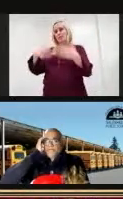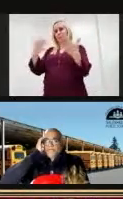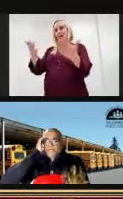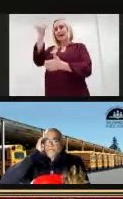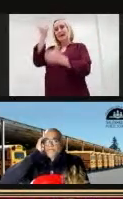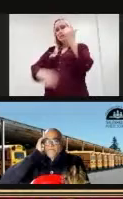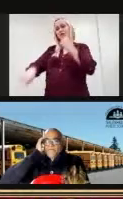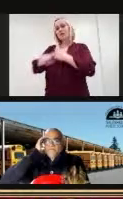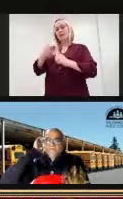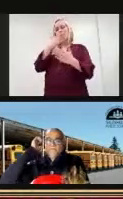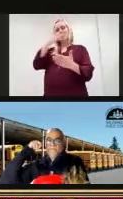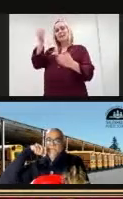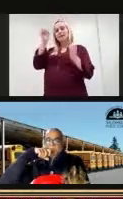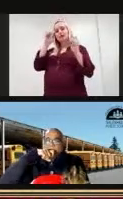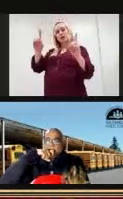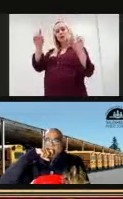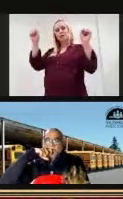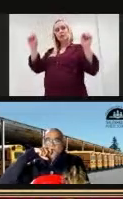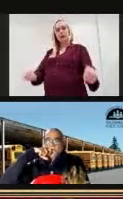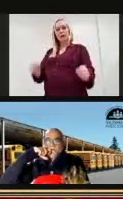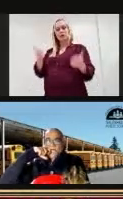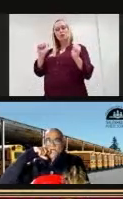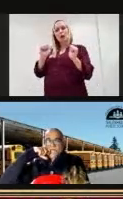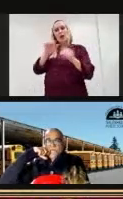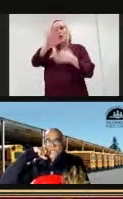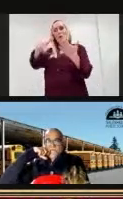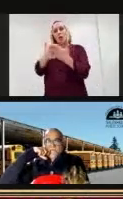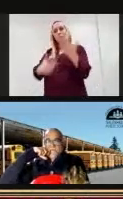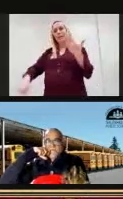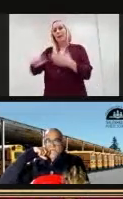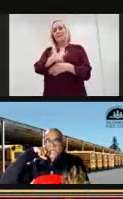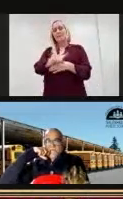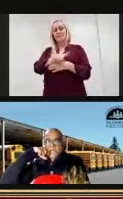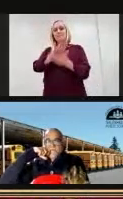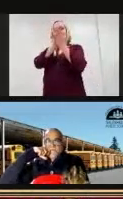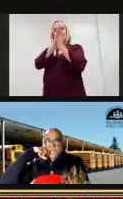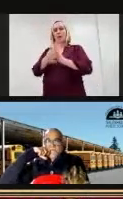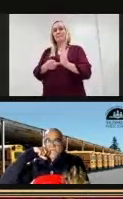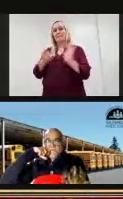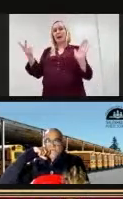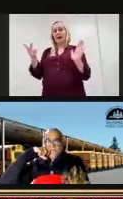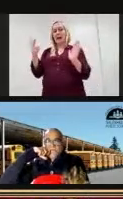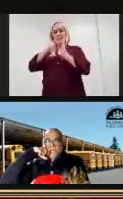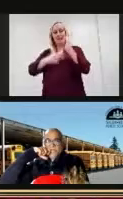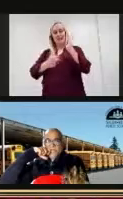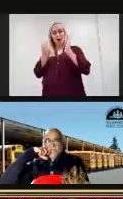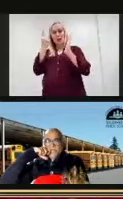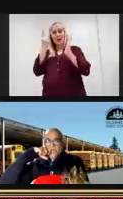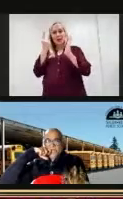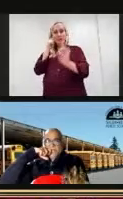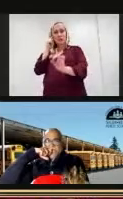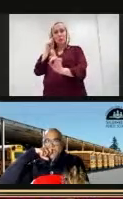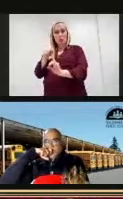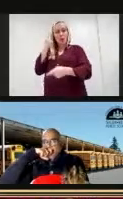education we can, and trying to get them to be biliterate, you know, is the goal,